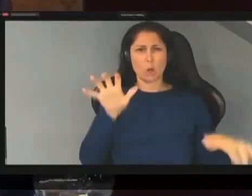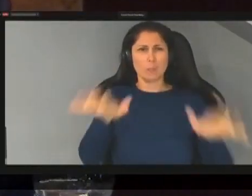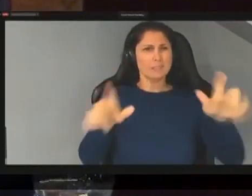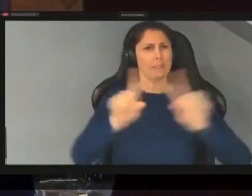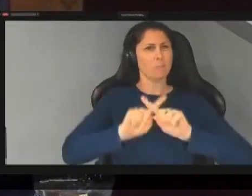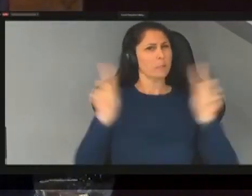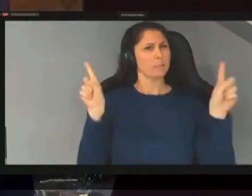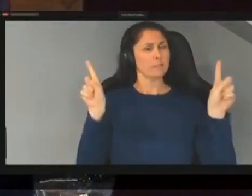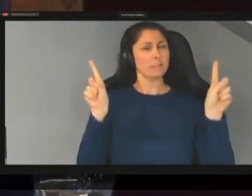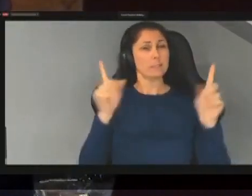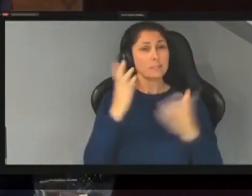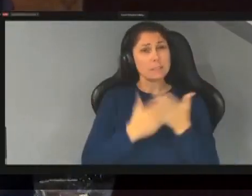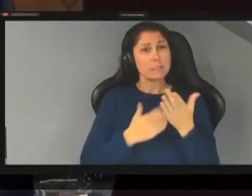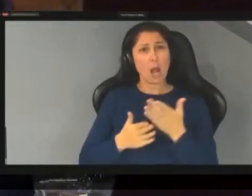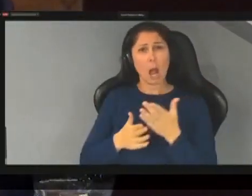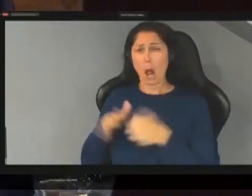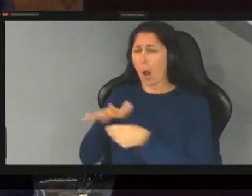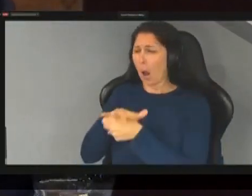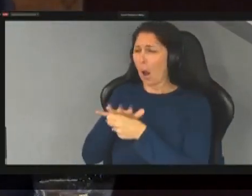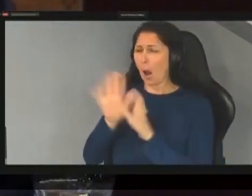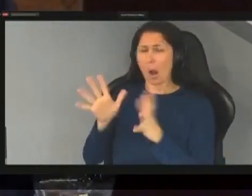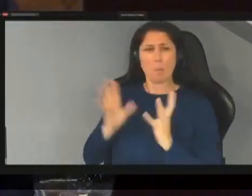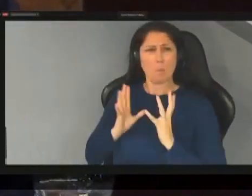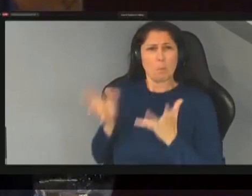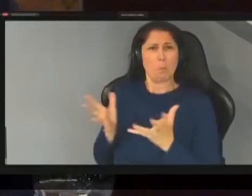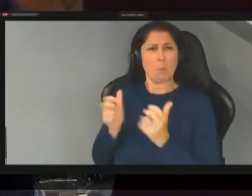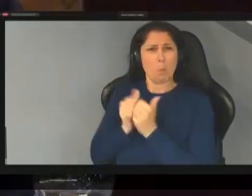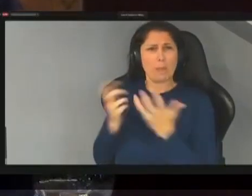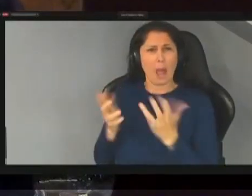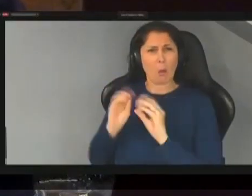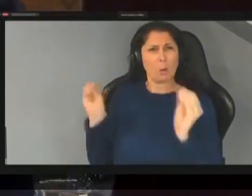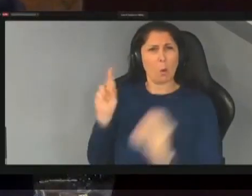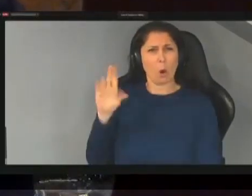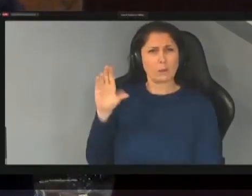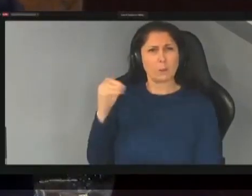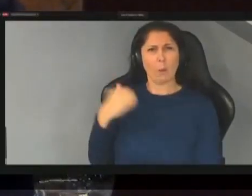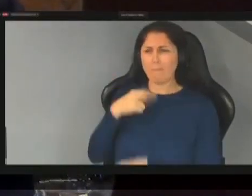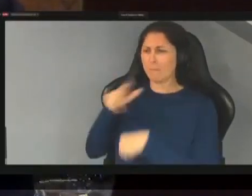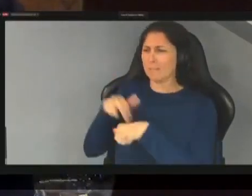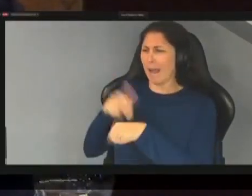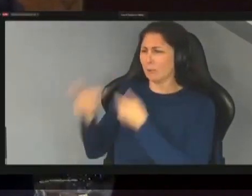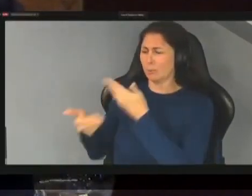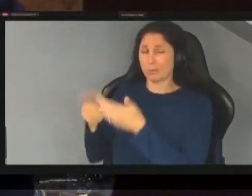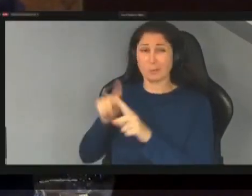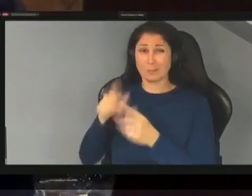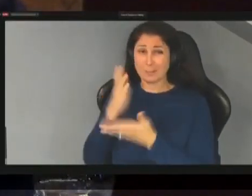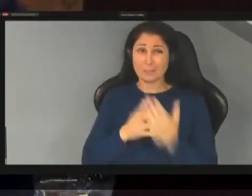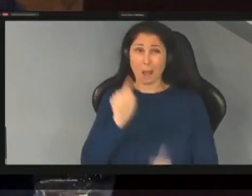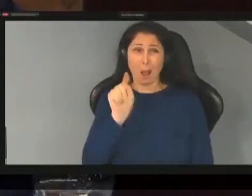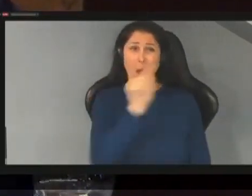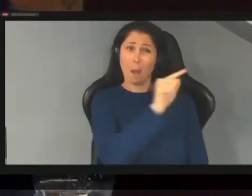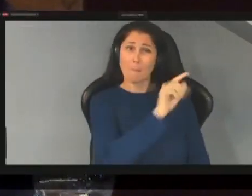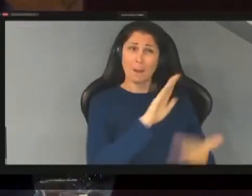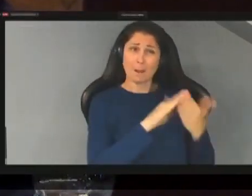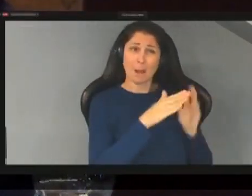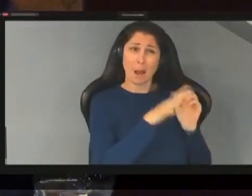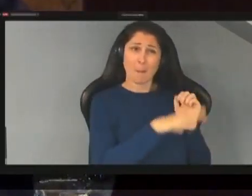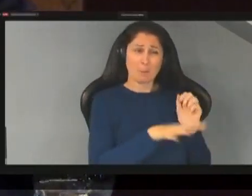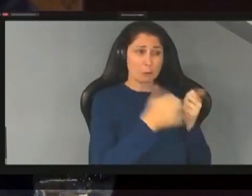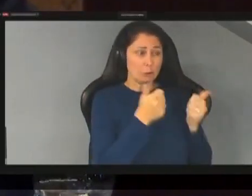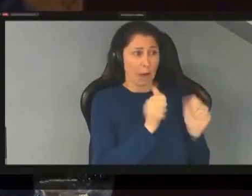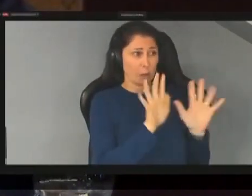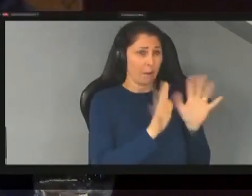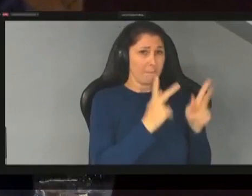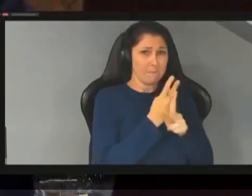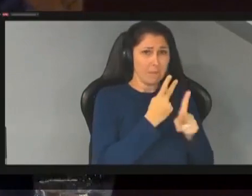may be okay without having RCOs and have a natural process, there are other neighborhoods who are trying to figure out how do they